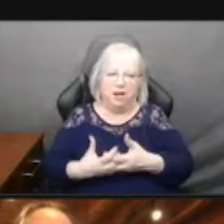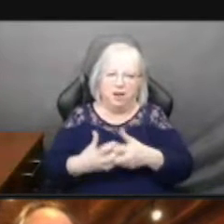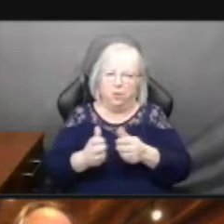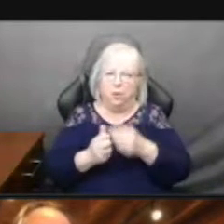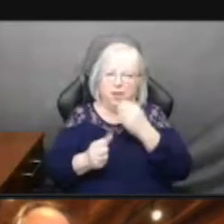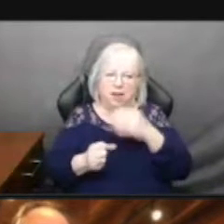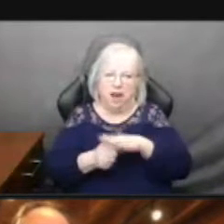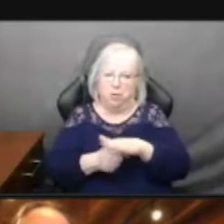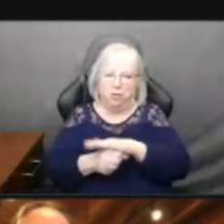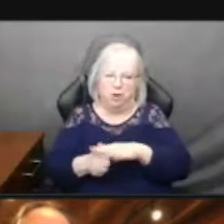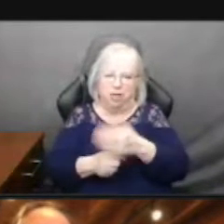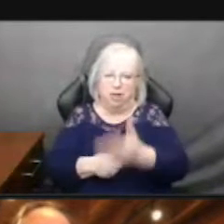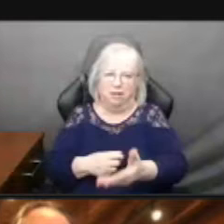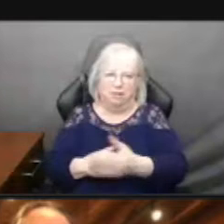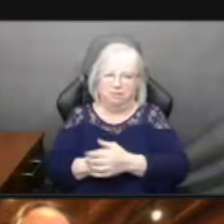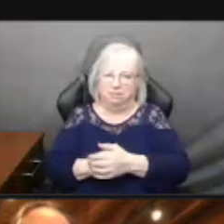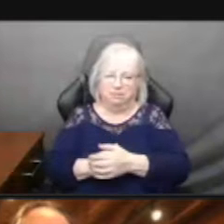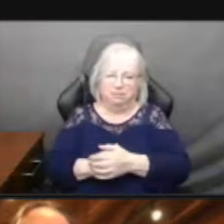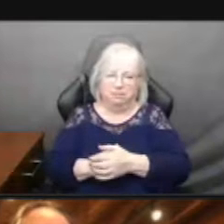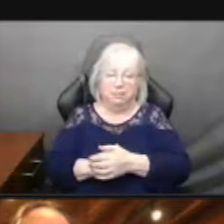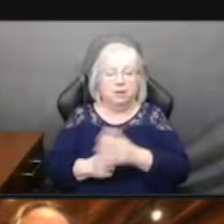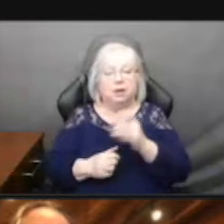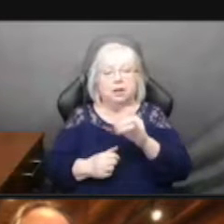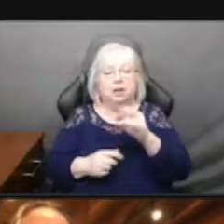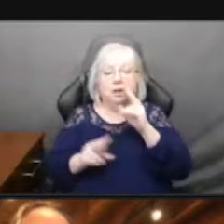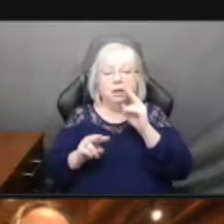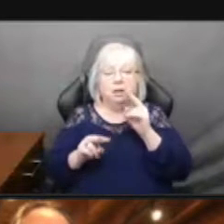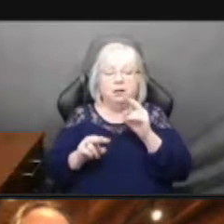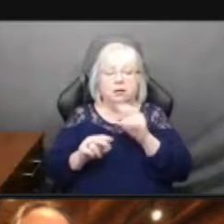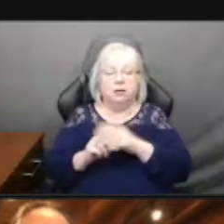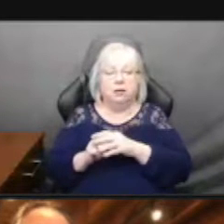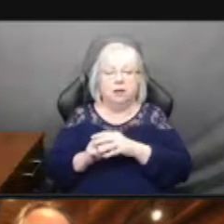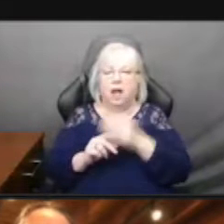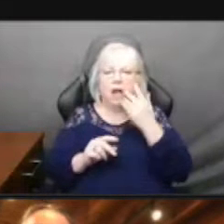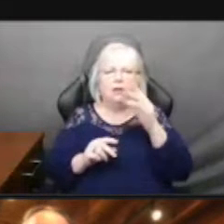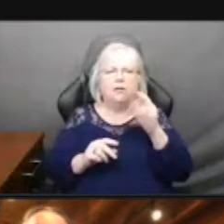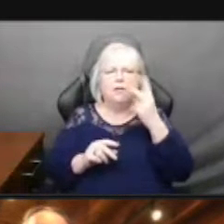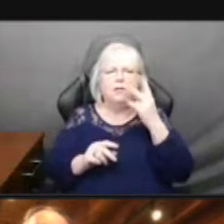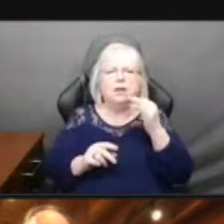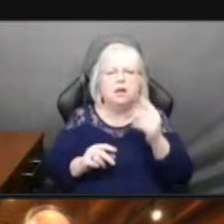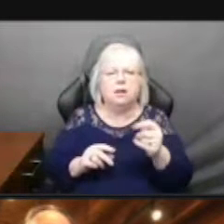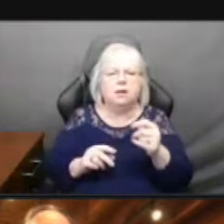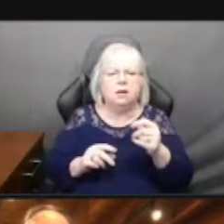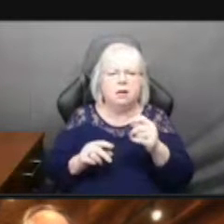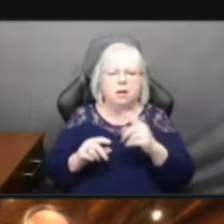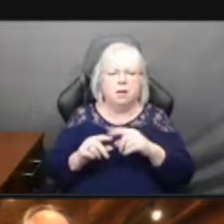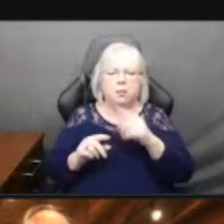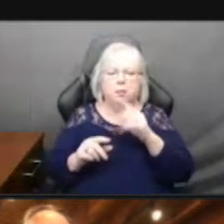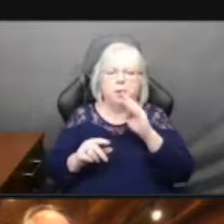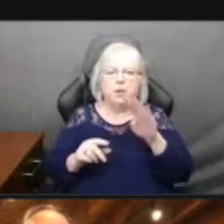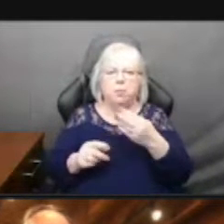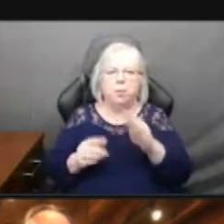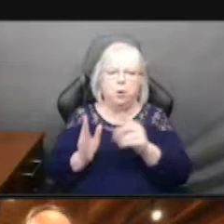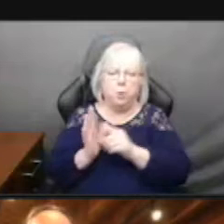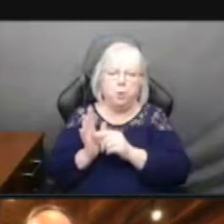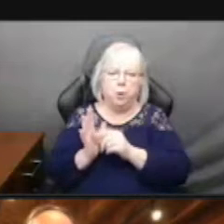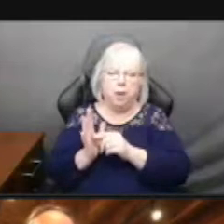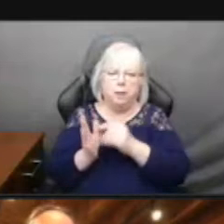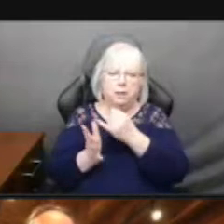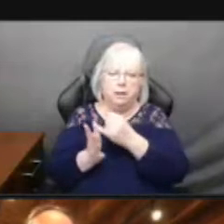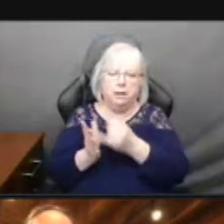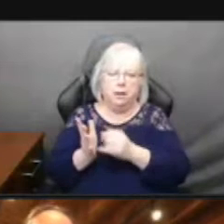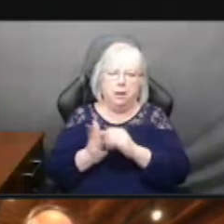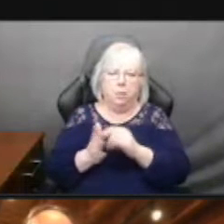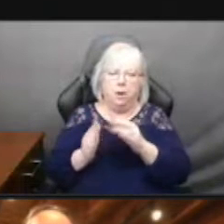there. If you look at I don't know if y'all have seen it or not, the blueprint that was made where